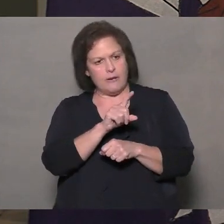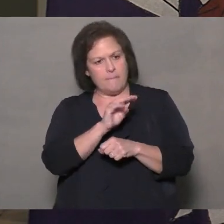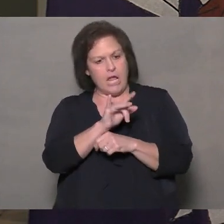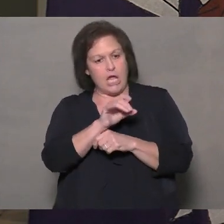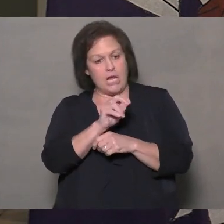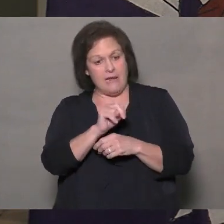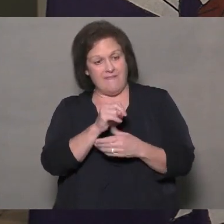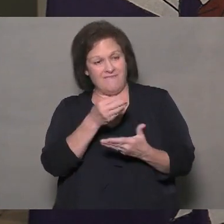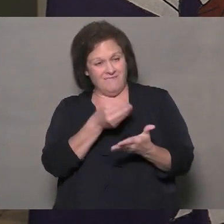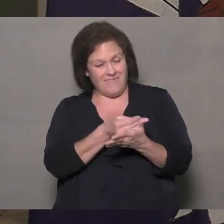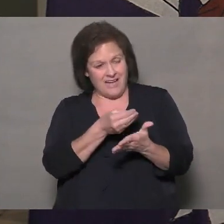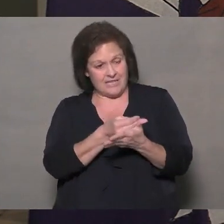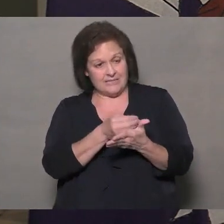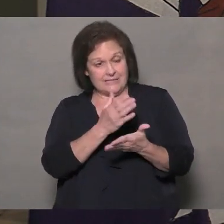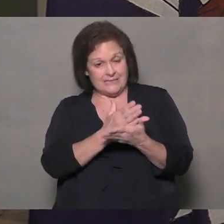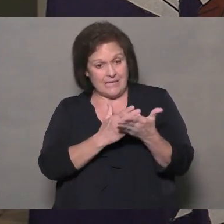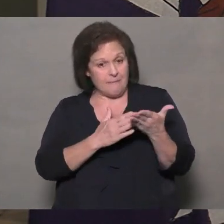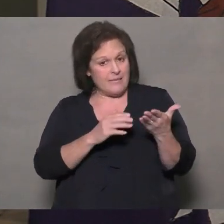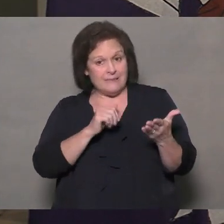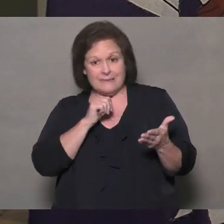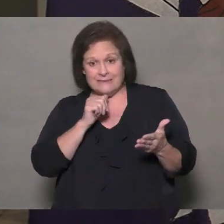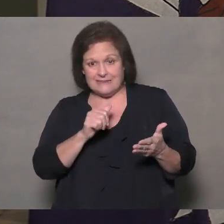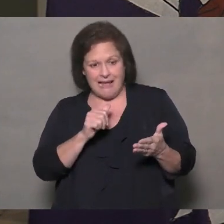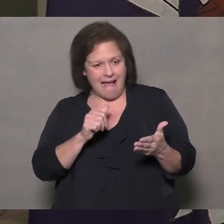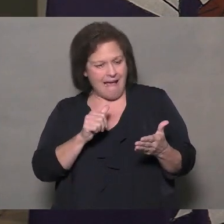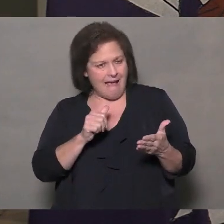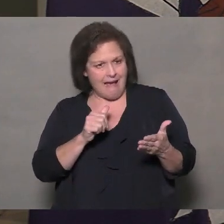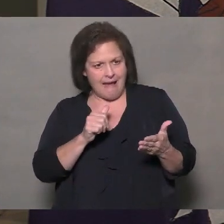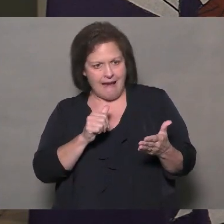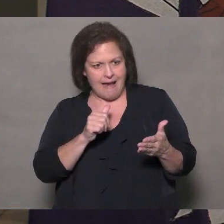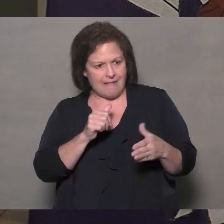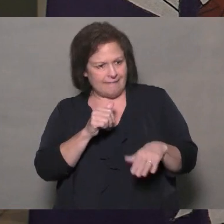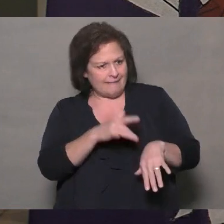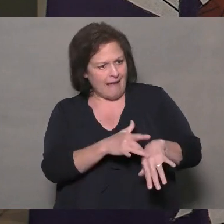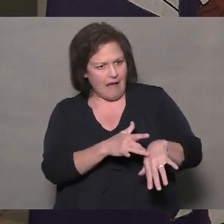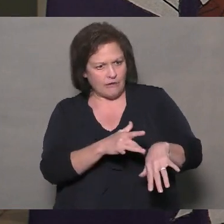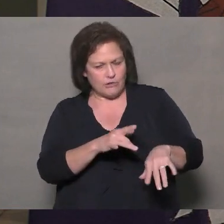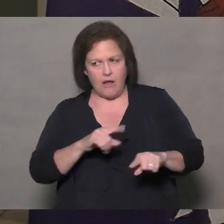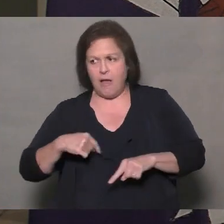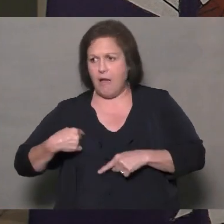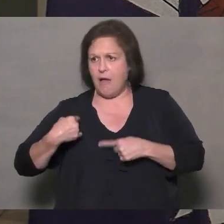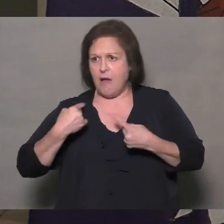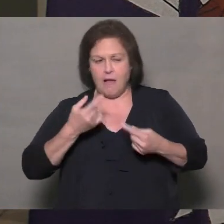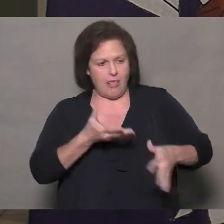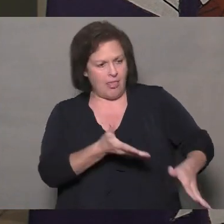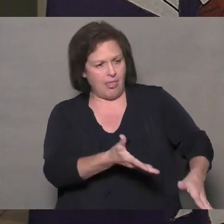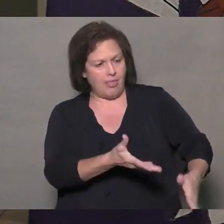funds, some which had not been touched in almost a century.